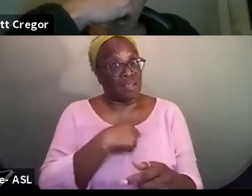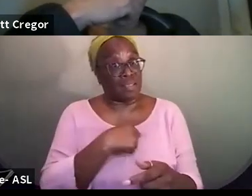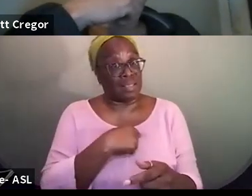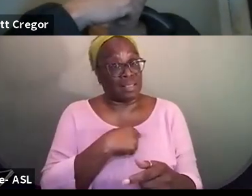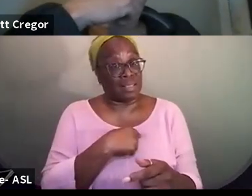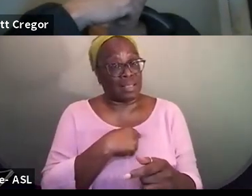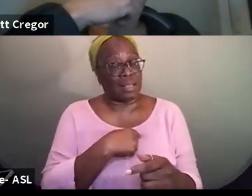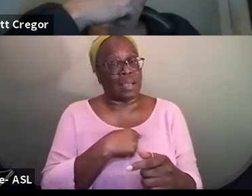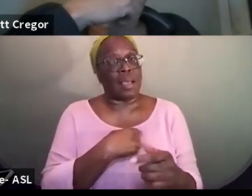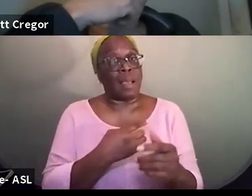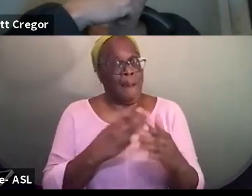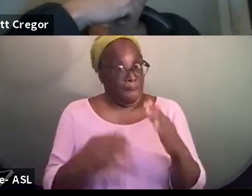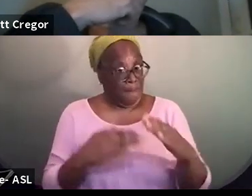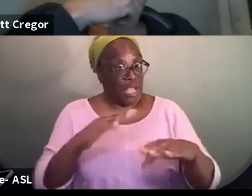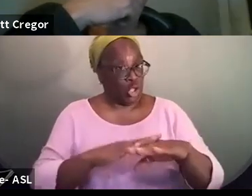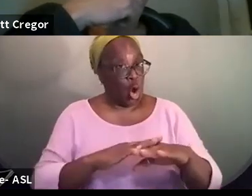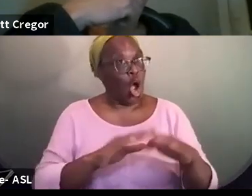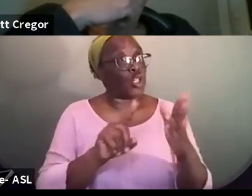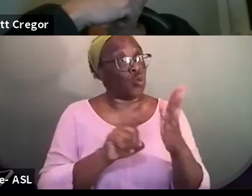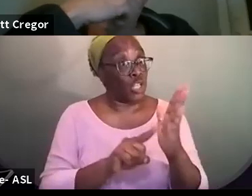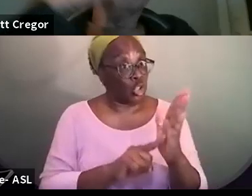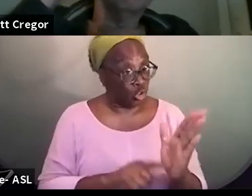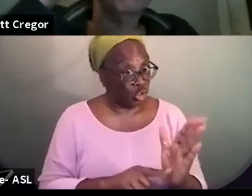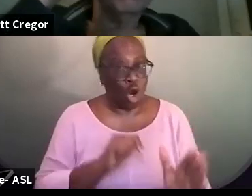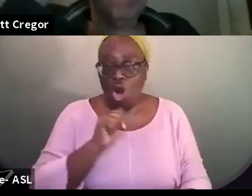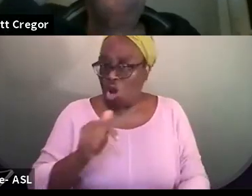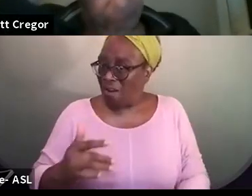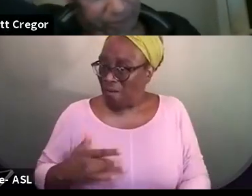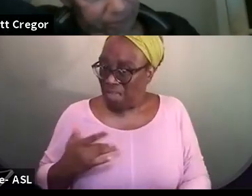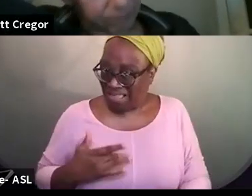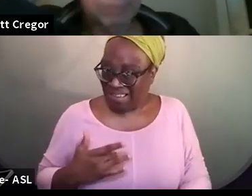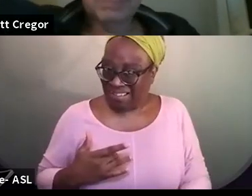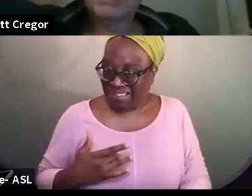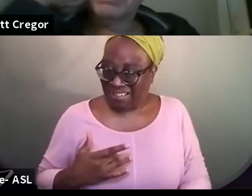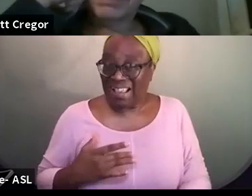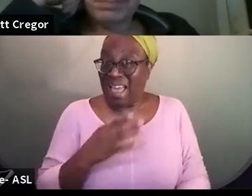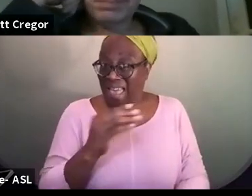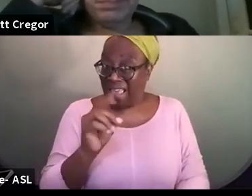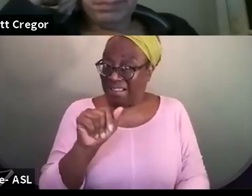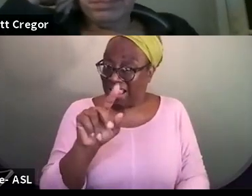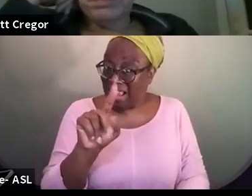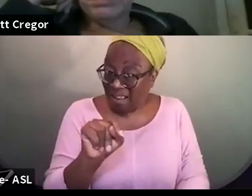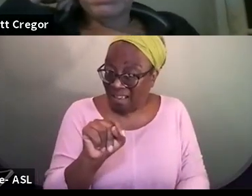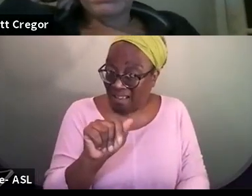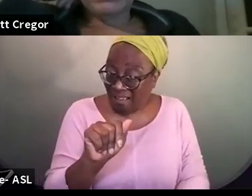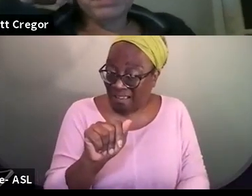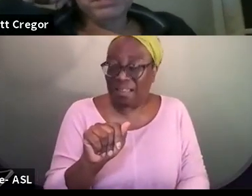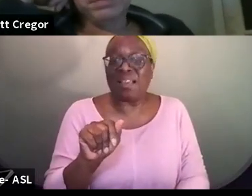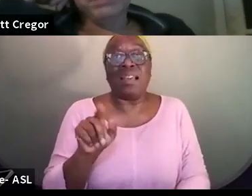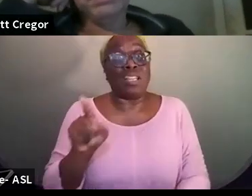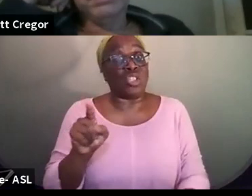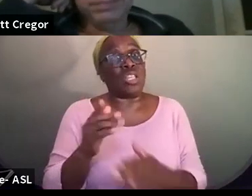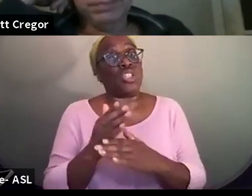again, based on the research, not based on how anyone feels, but based on research and data. She then